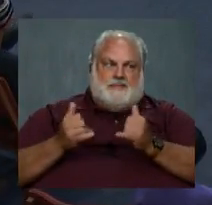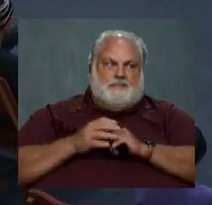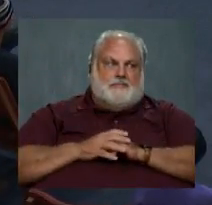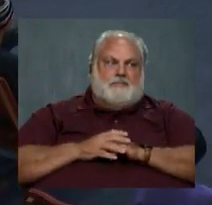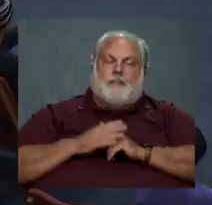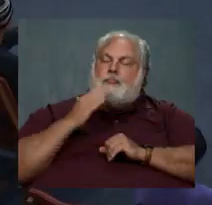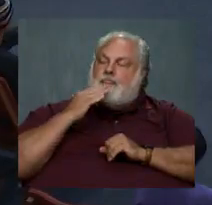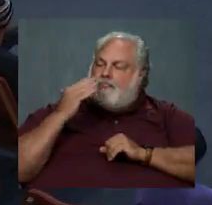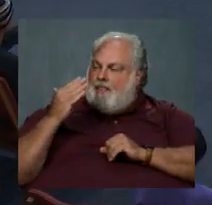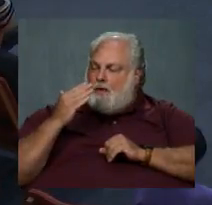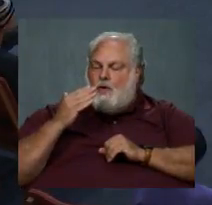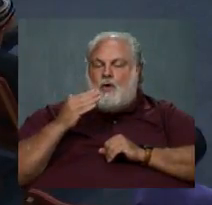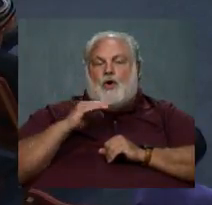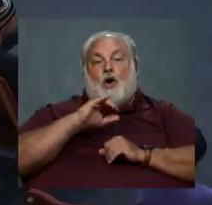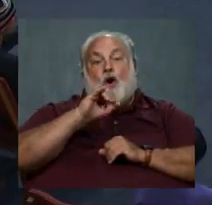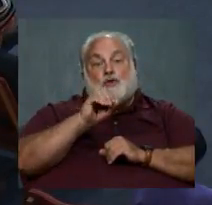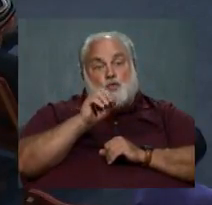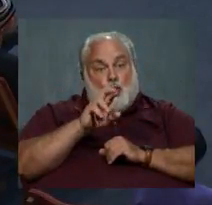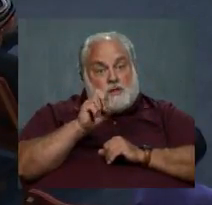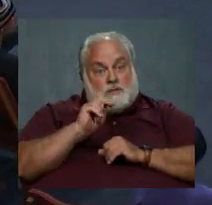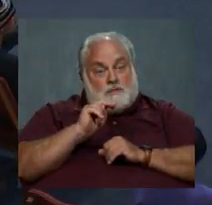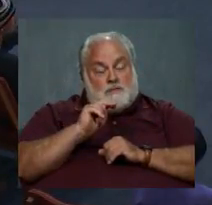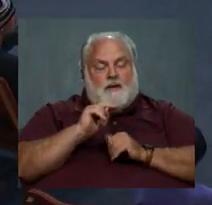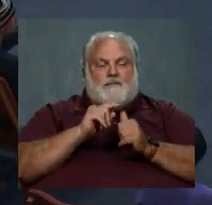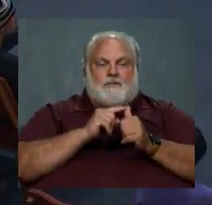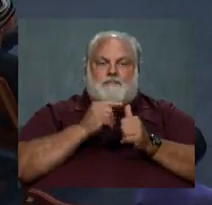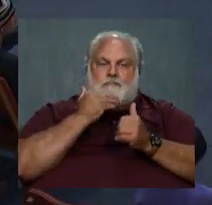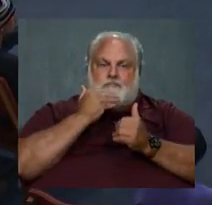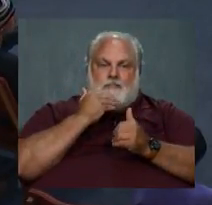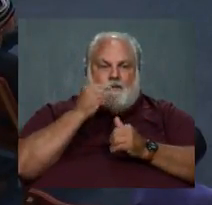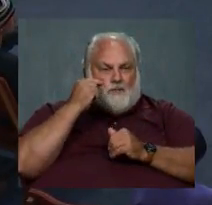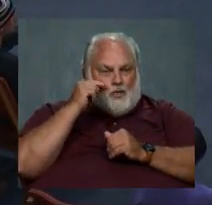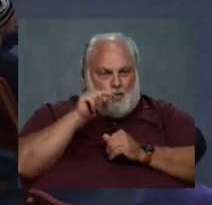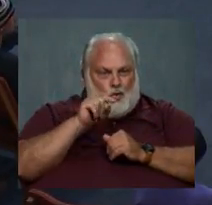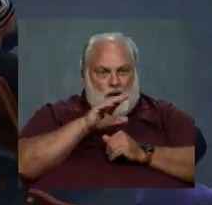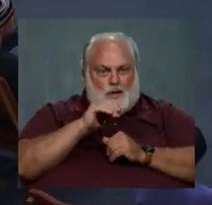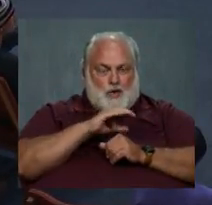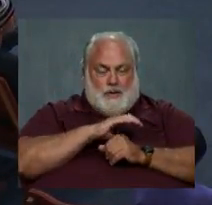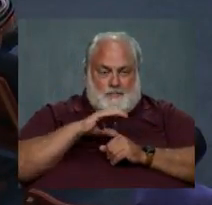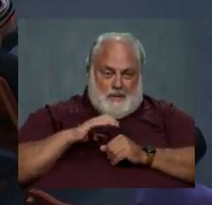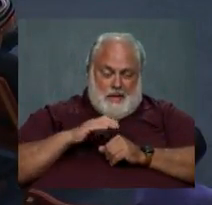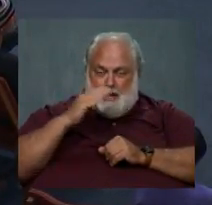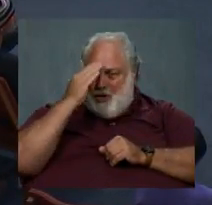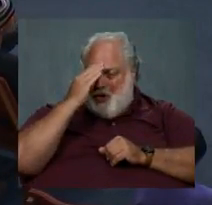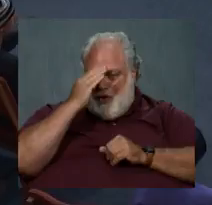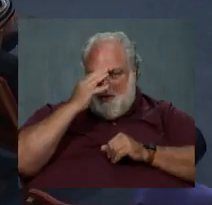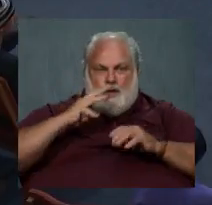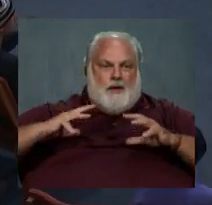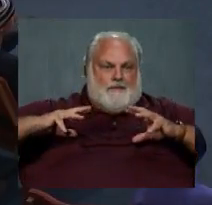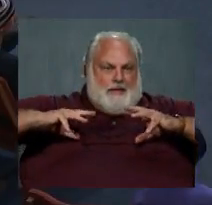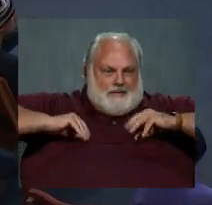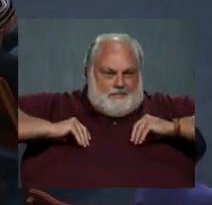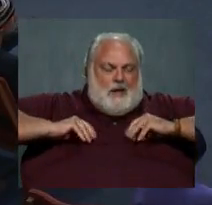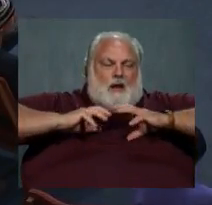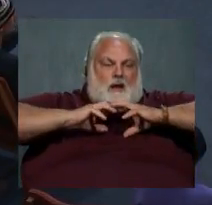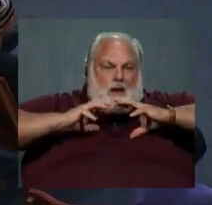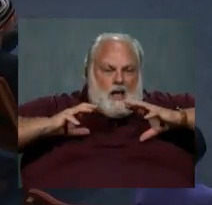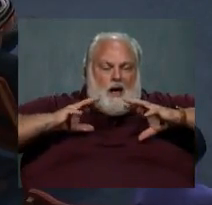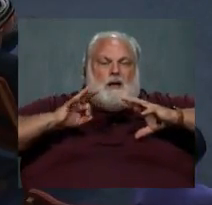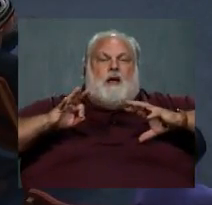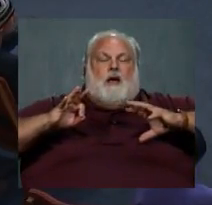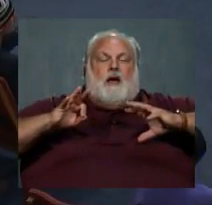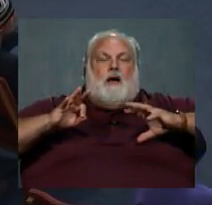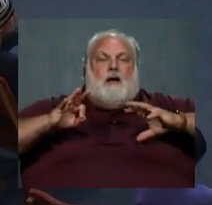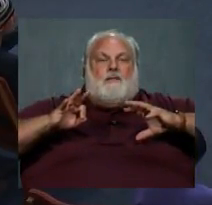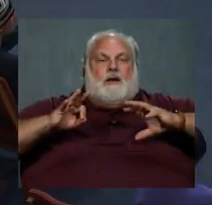Thank you, Mr. Mayor. Jordan, first of all, I just want to say thank you to you and everybody on the committee. I know you took a lot of arrows. I was glad I could take a few of them